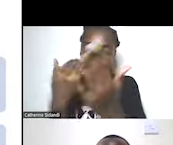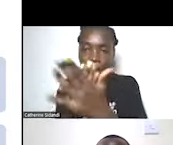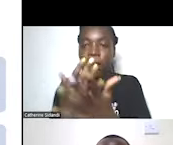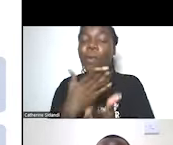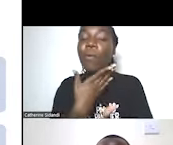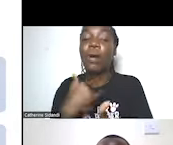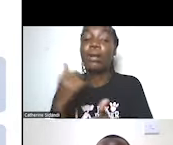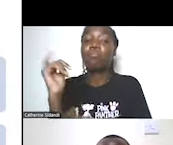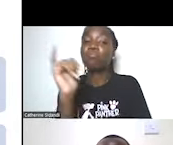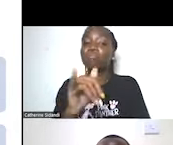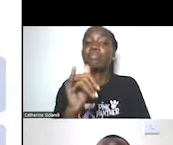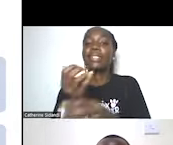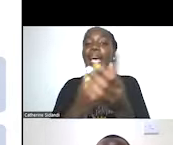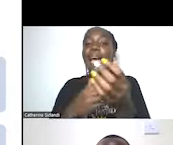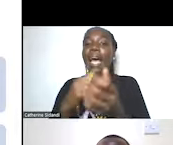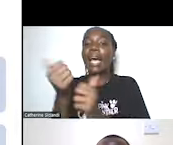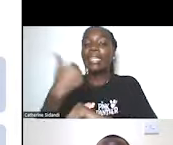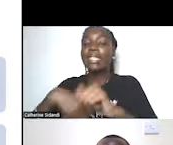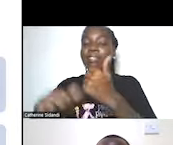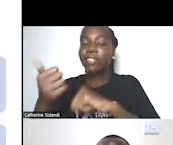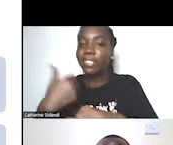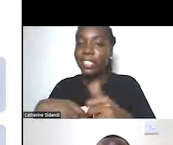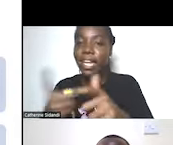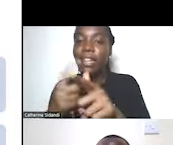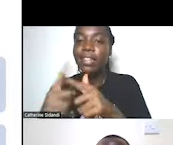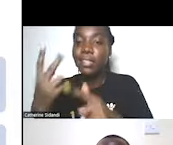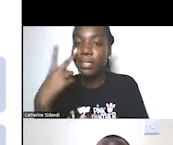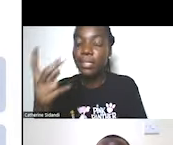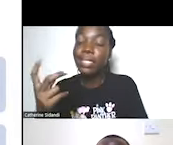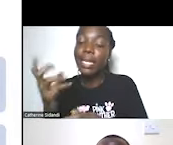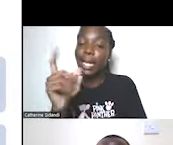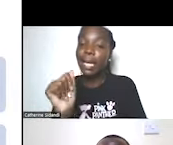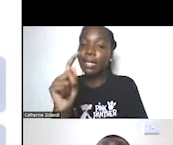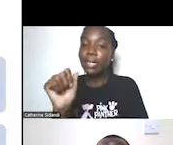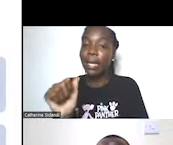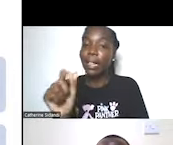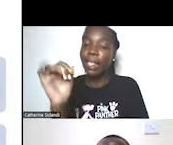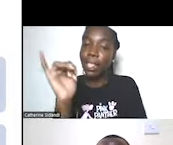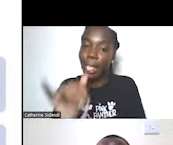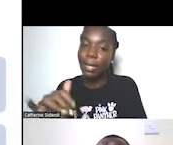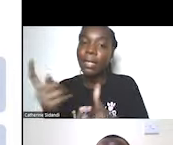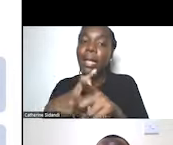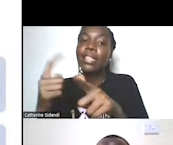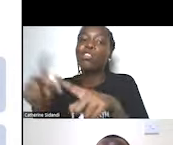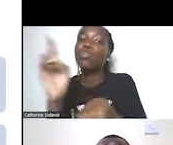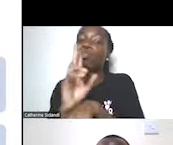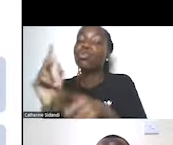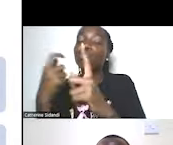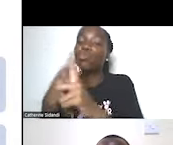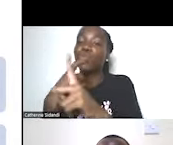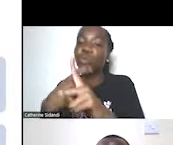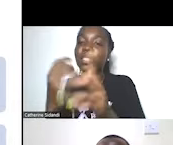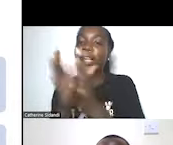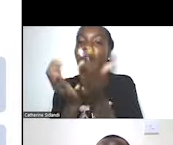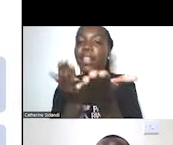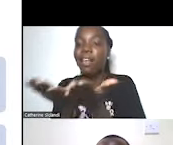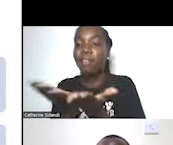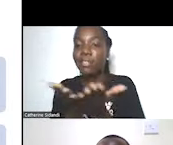activity where they just look at that data and using the tools and services that they can tell what is happening, why,